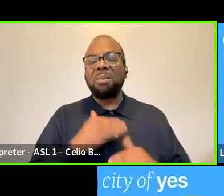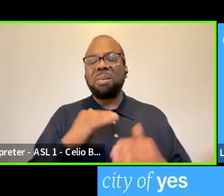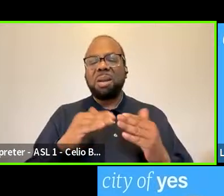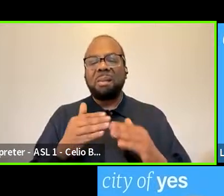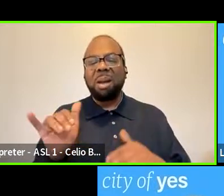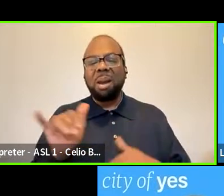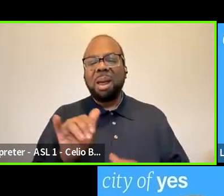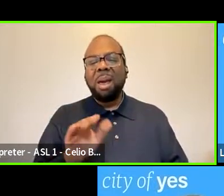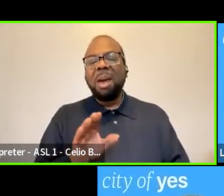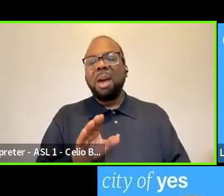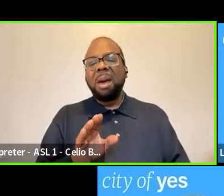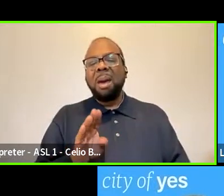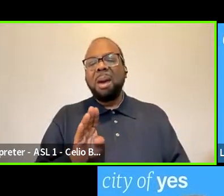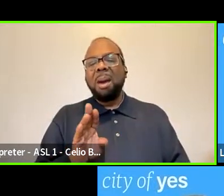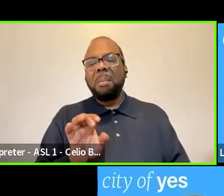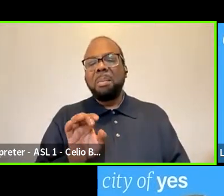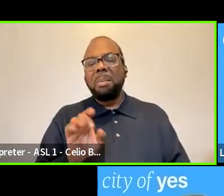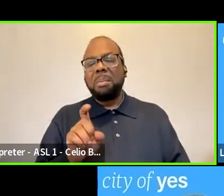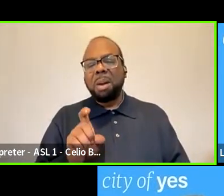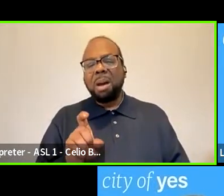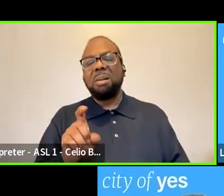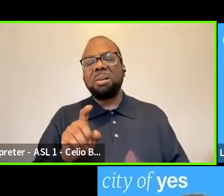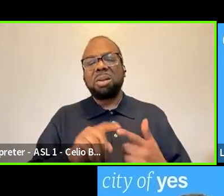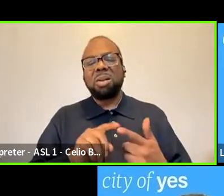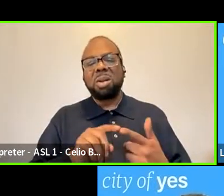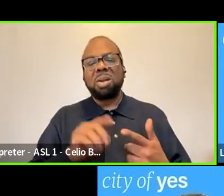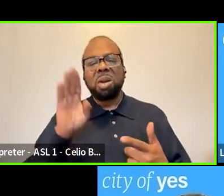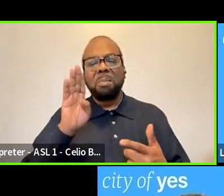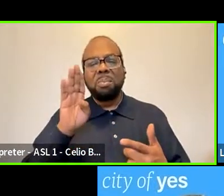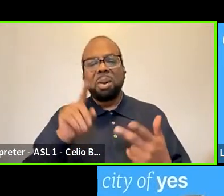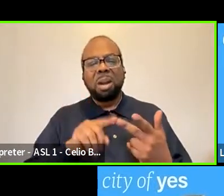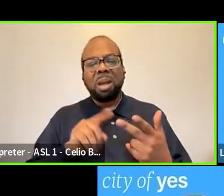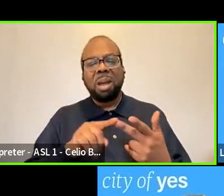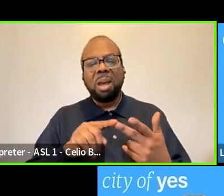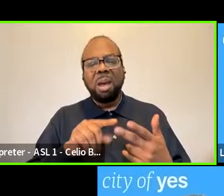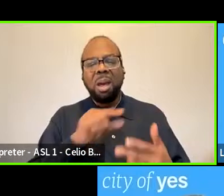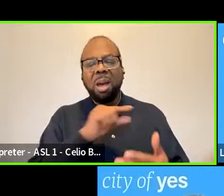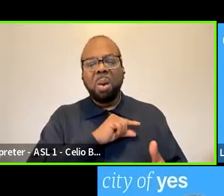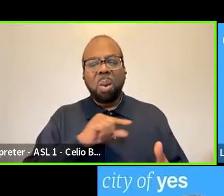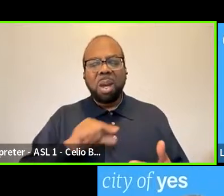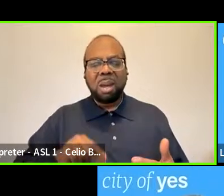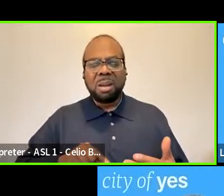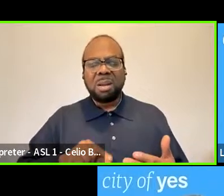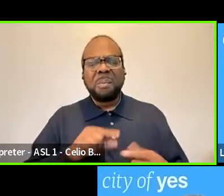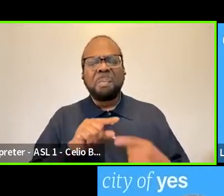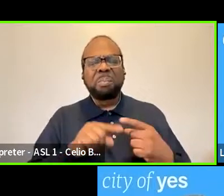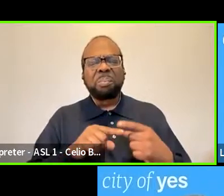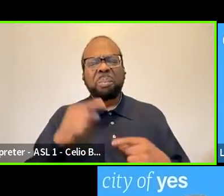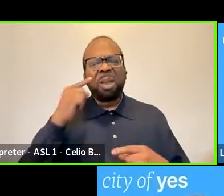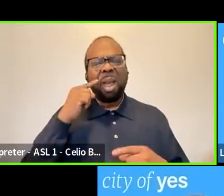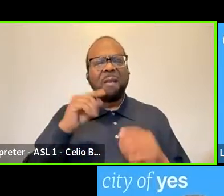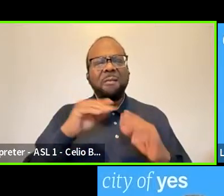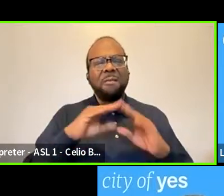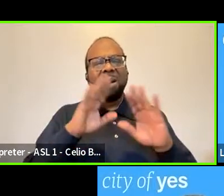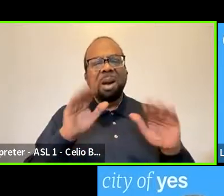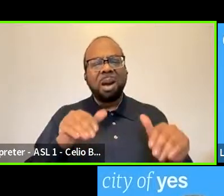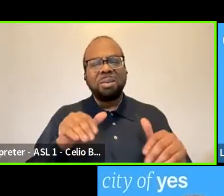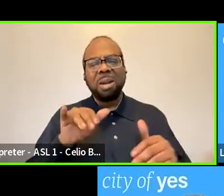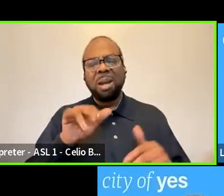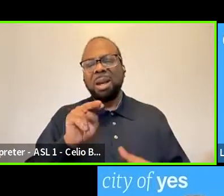brownstone in Brooklyn and Queens and basically what we all think of when we think of homes in NYC.